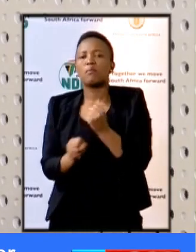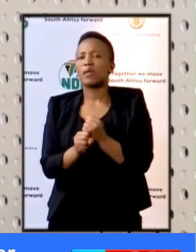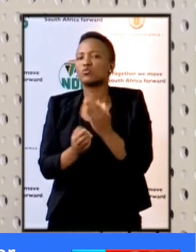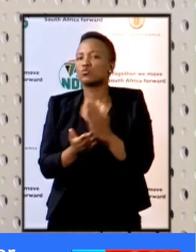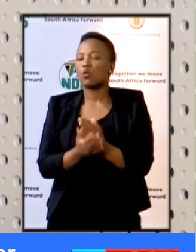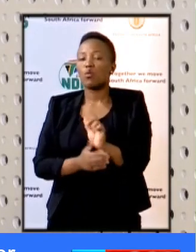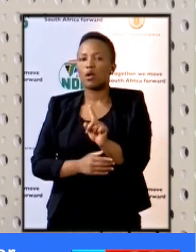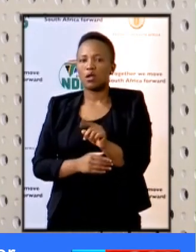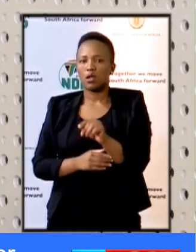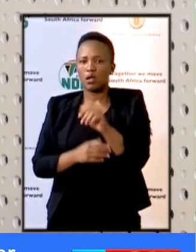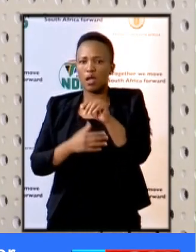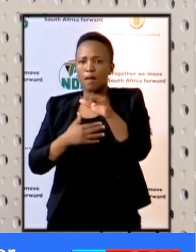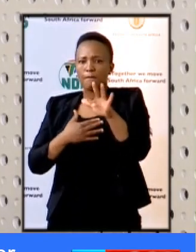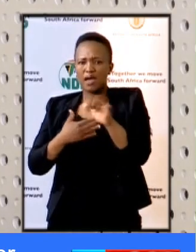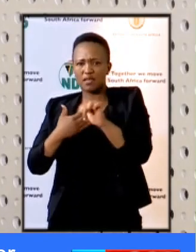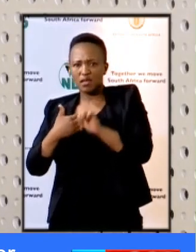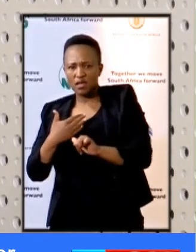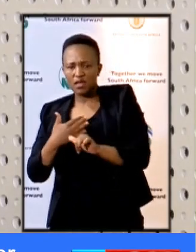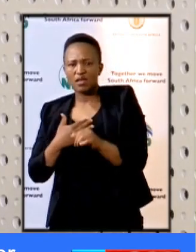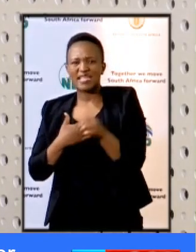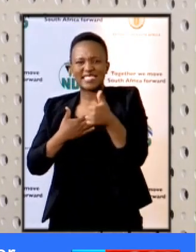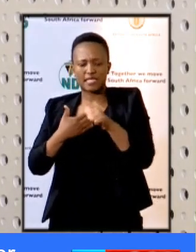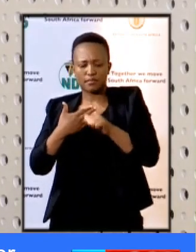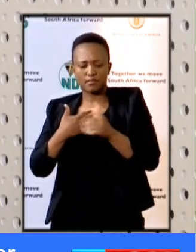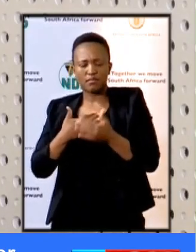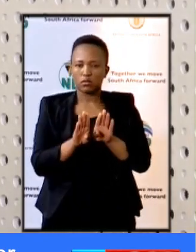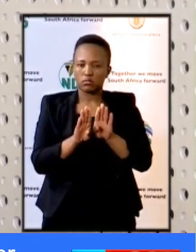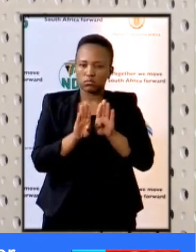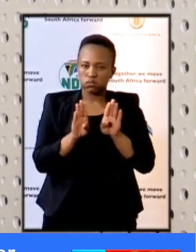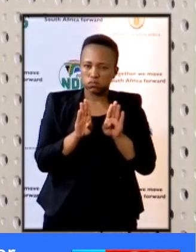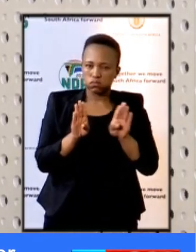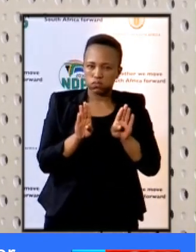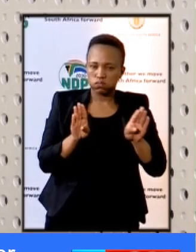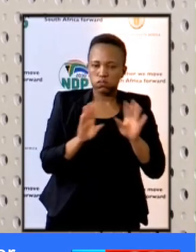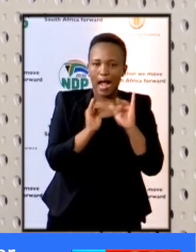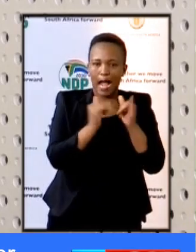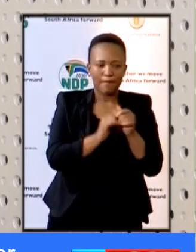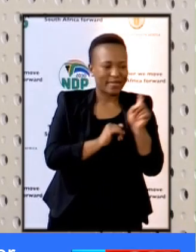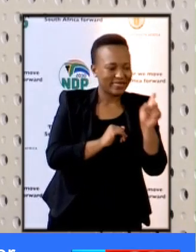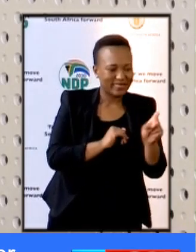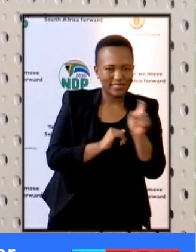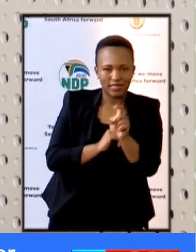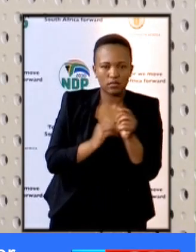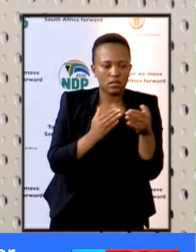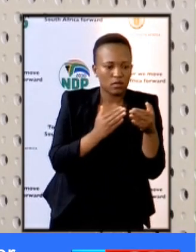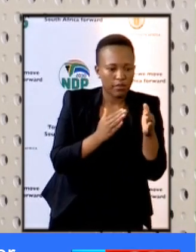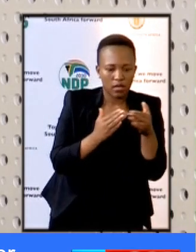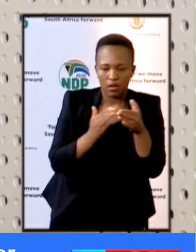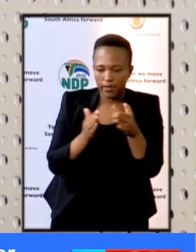to June, learners as per level 4 guidelines.